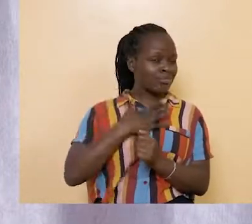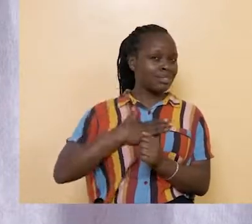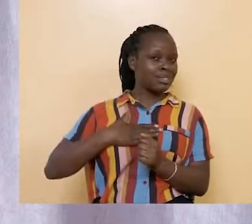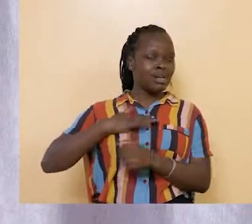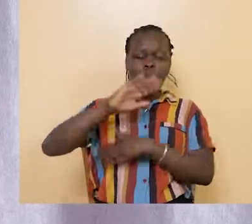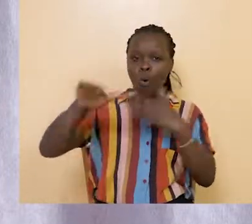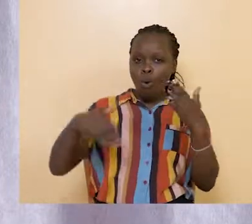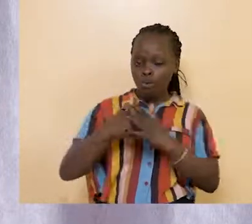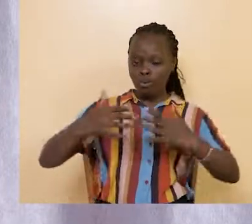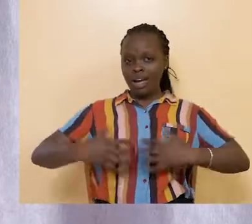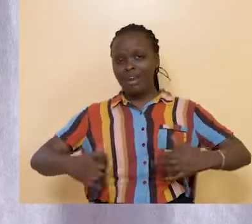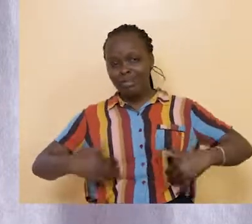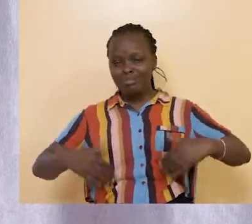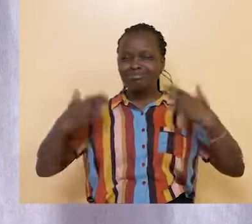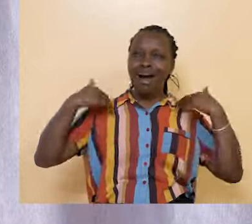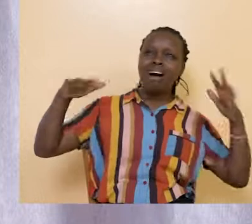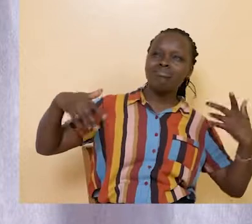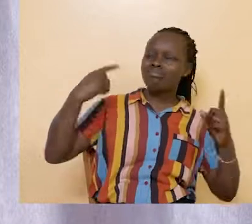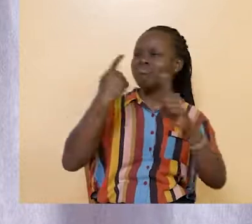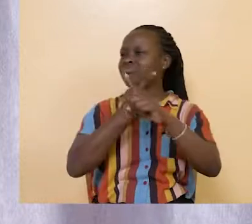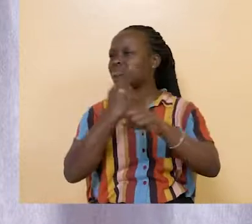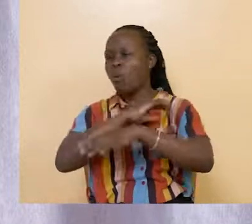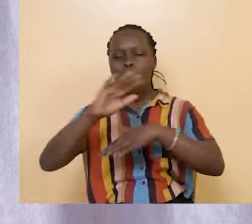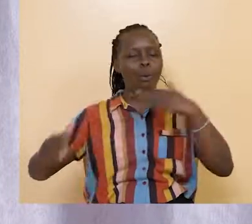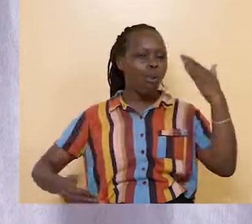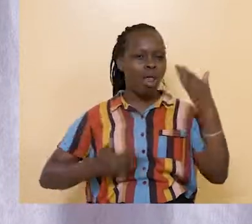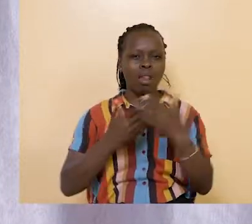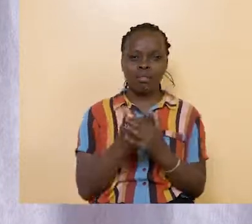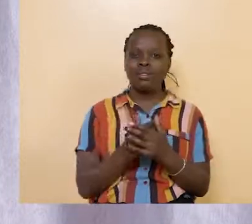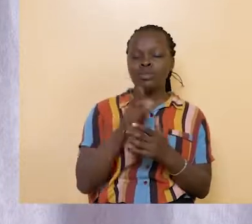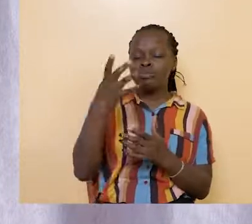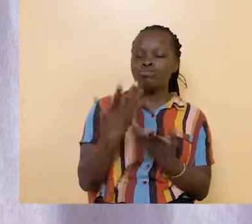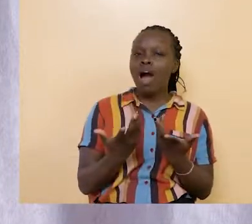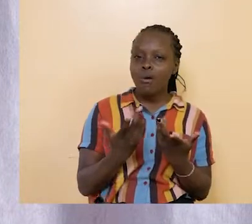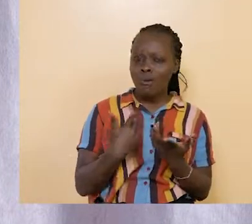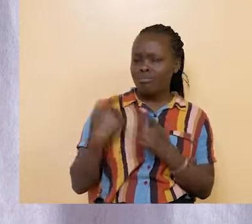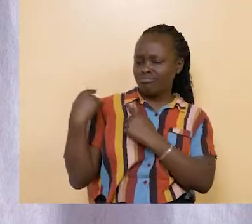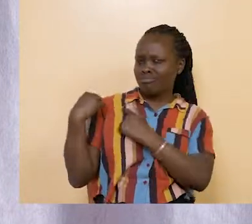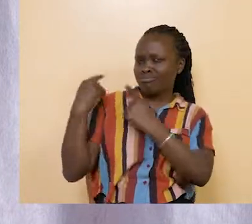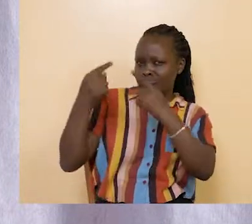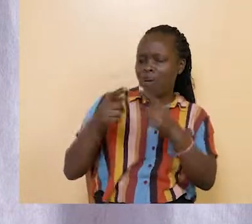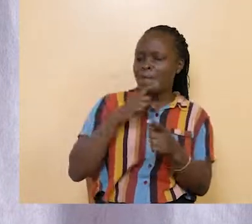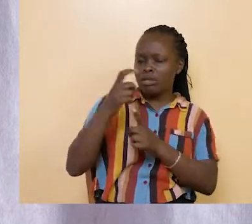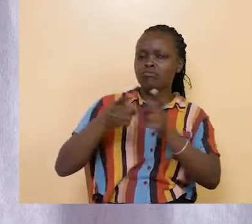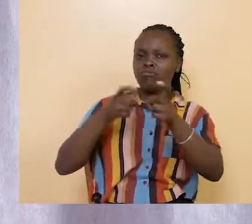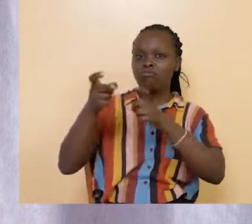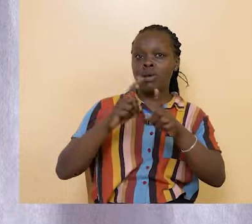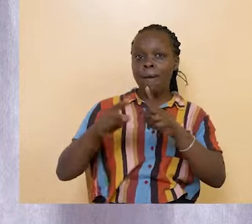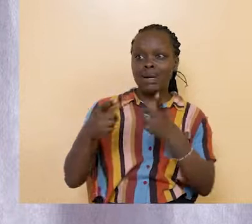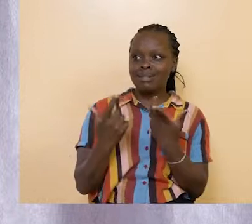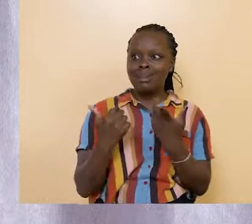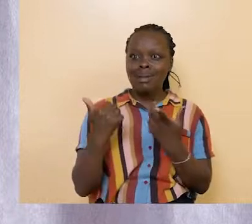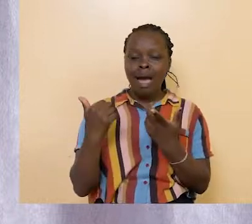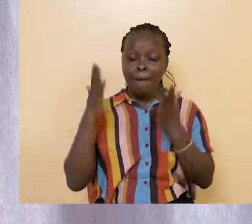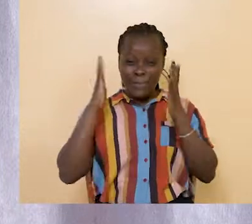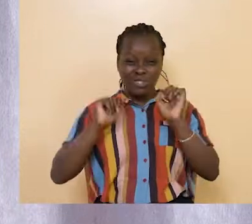All kinds of animals, birds, reptiles, and sea creatures are being tamed and have been tamed by mankind, but no